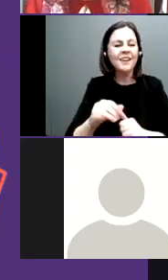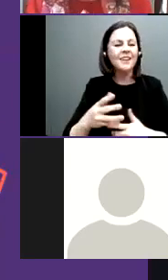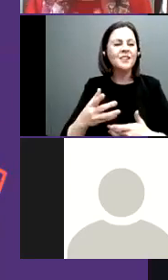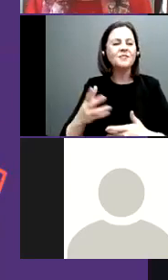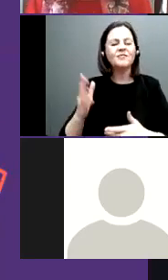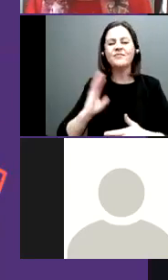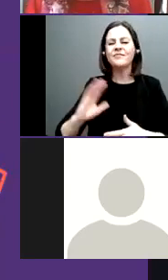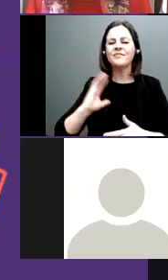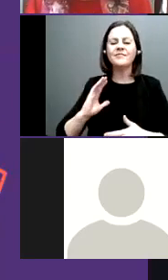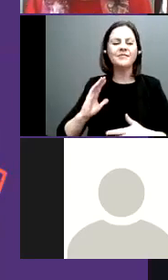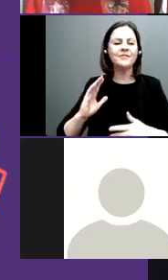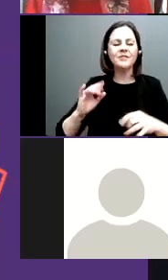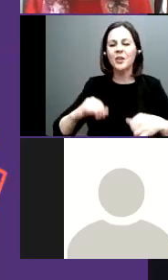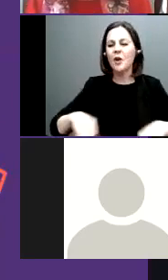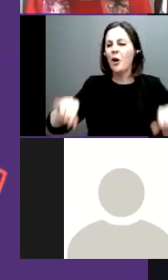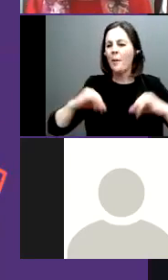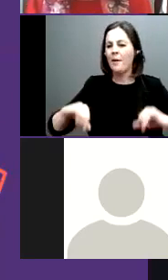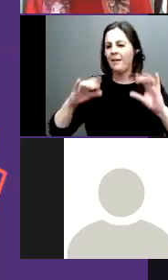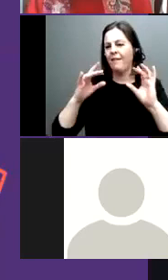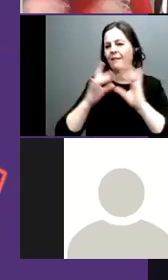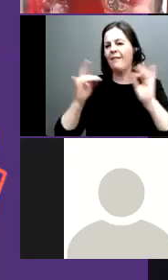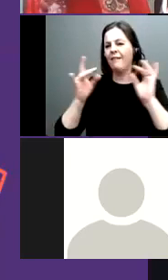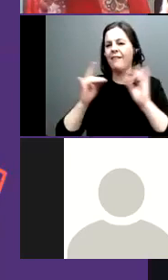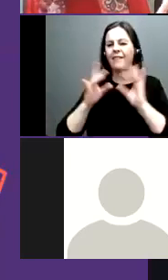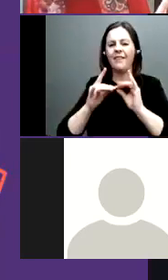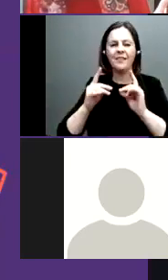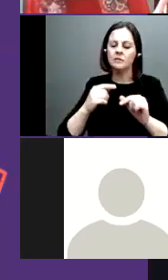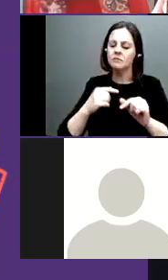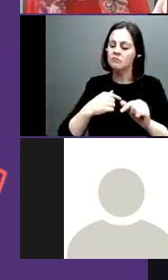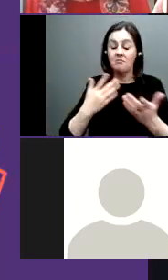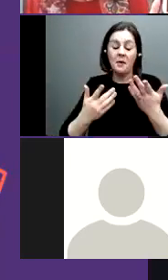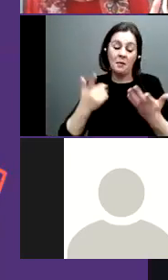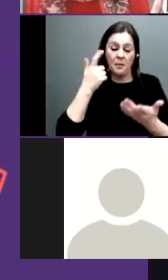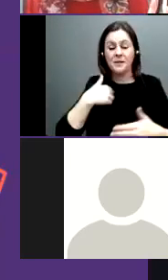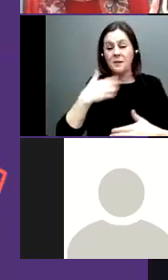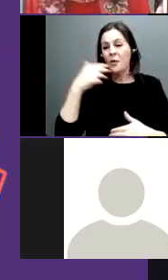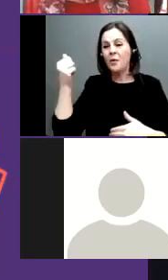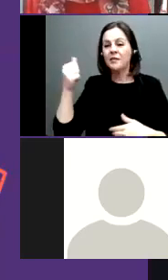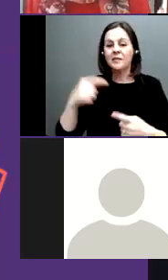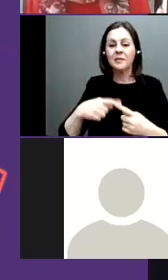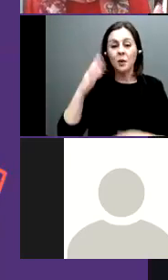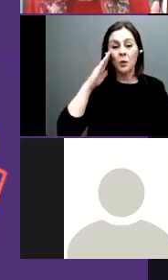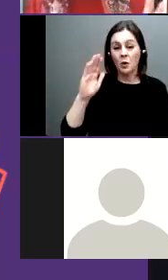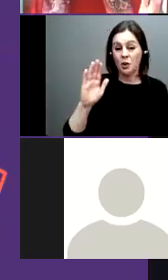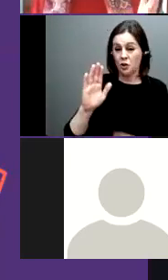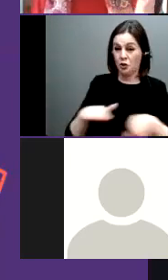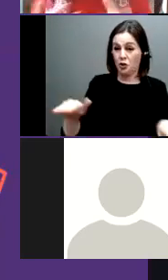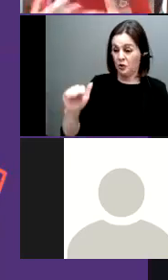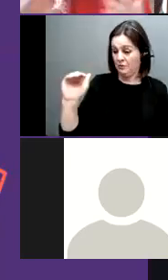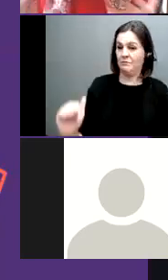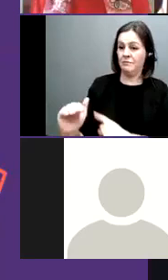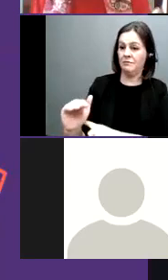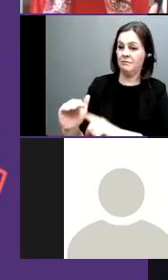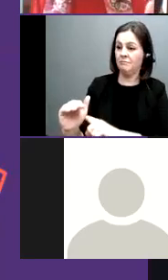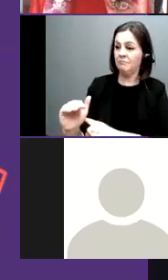again speaks to, I suppose, my age. But, they say it takes a village to raise a child. It's not